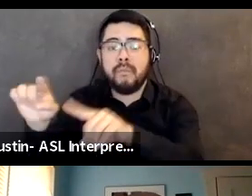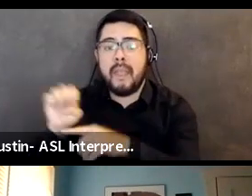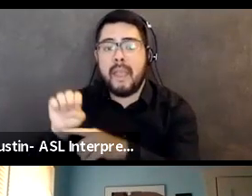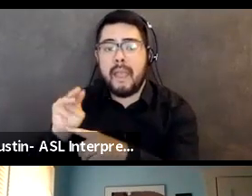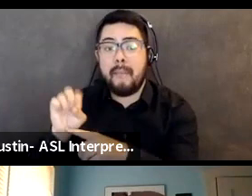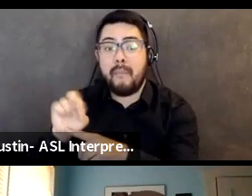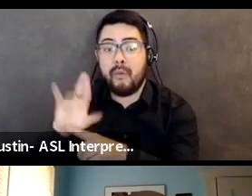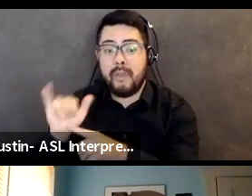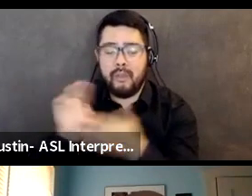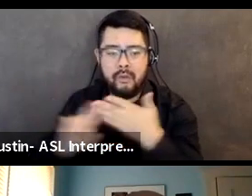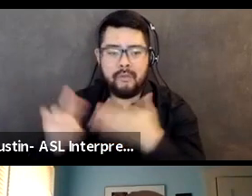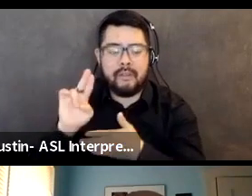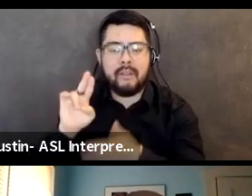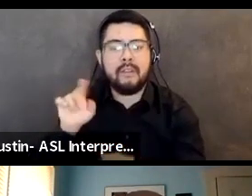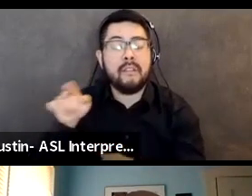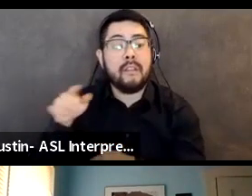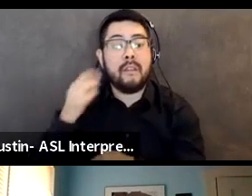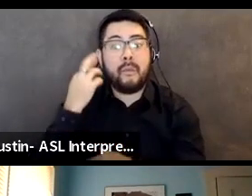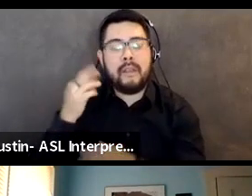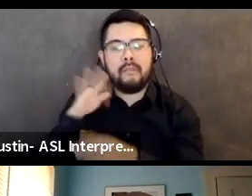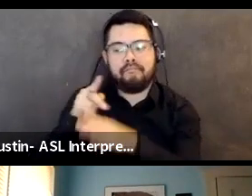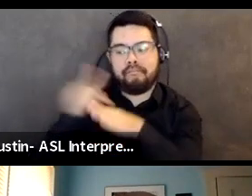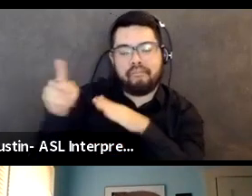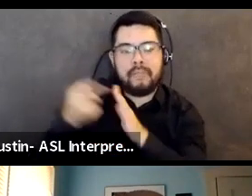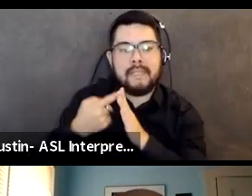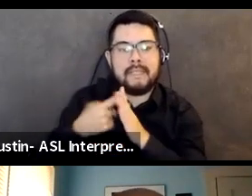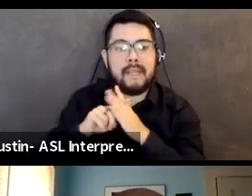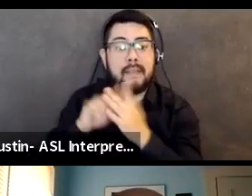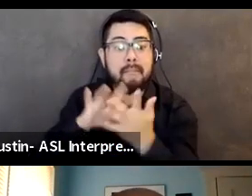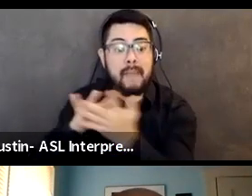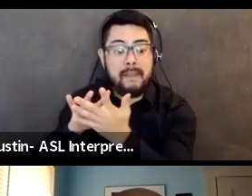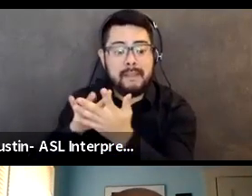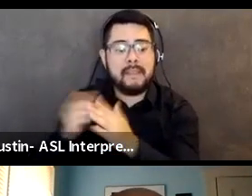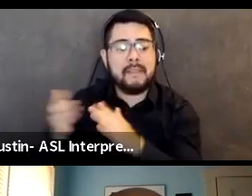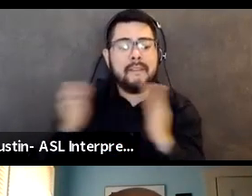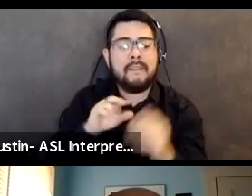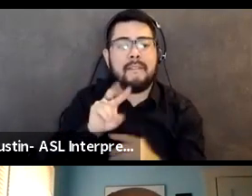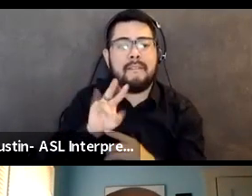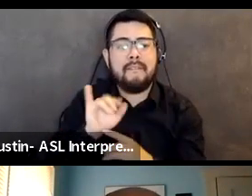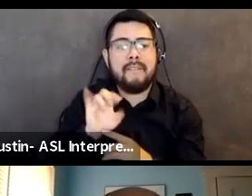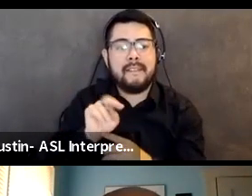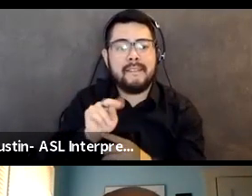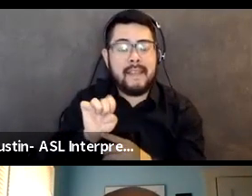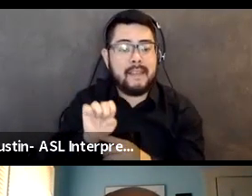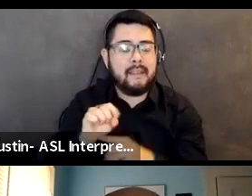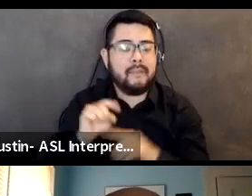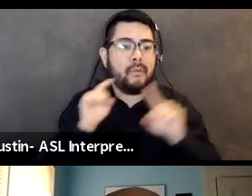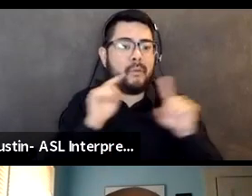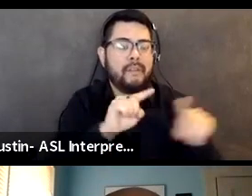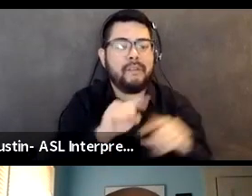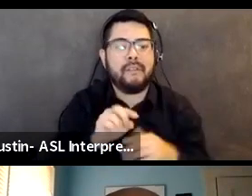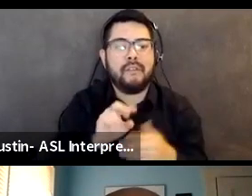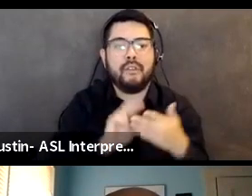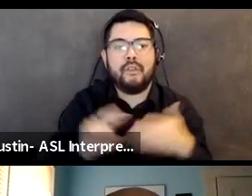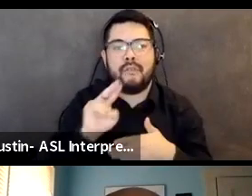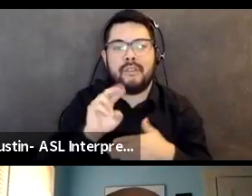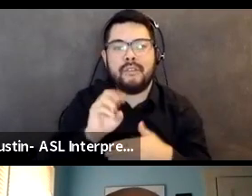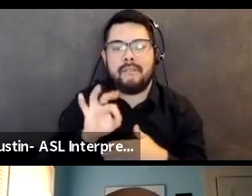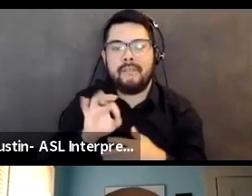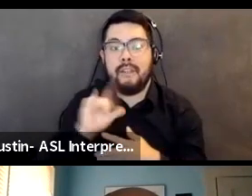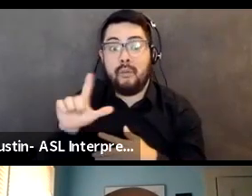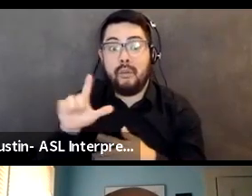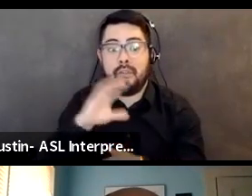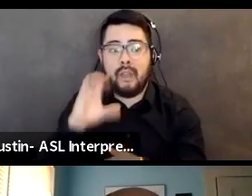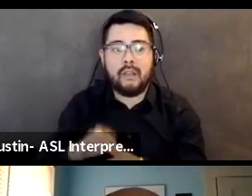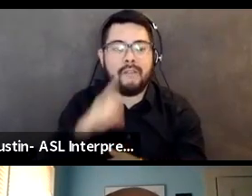started now studying medicine and uh vicente is attending university of illinois at chicago studying psychology